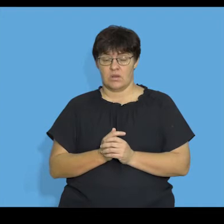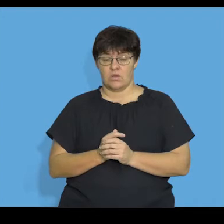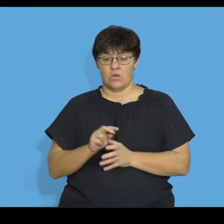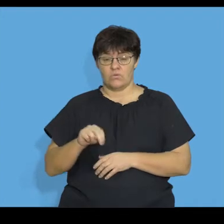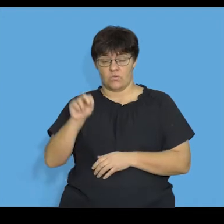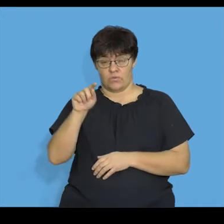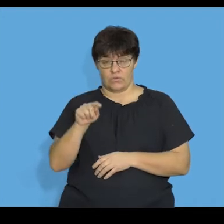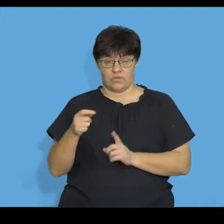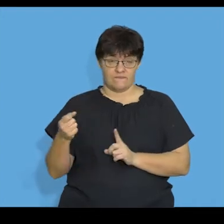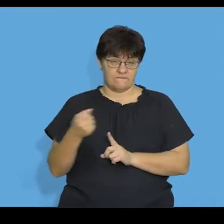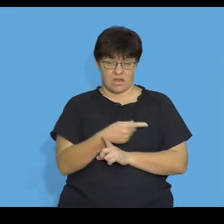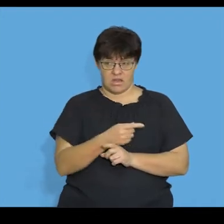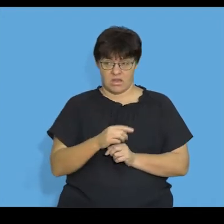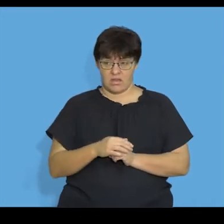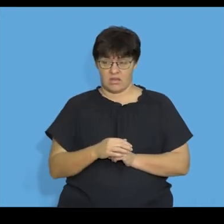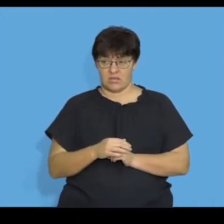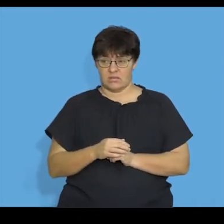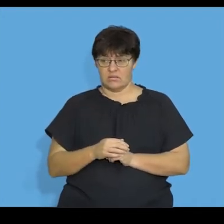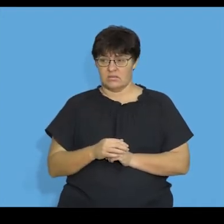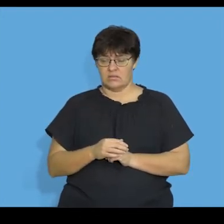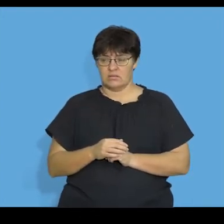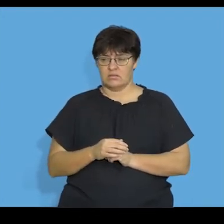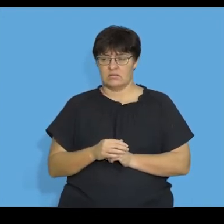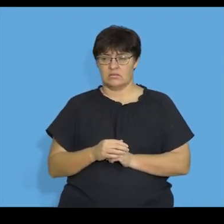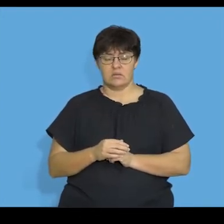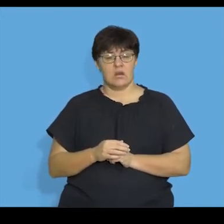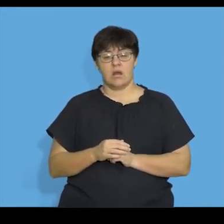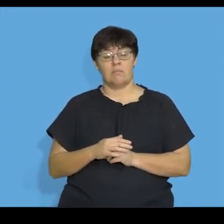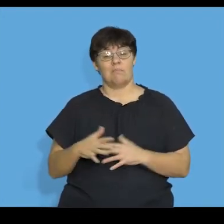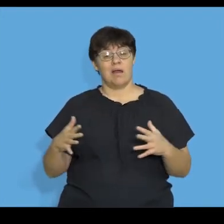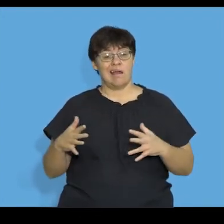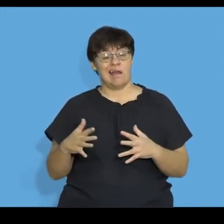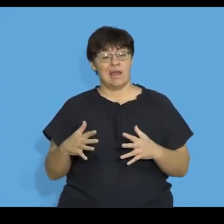is far away, so it's not going to be a very big induced